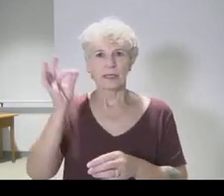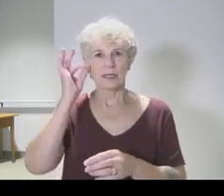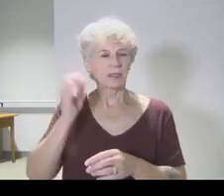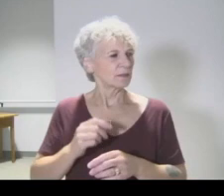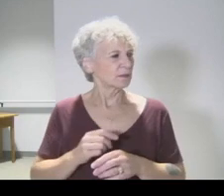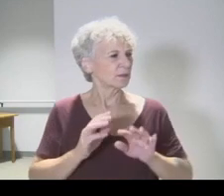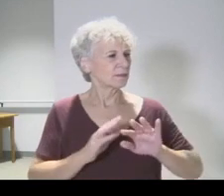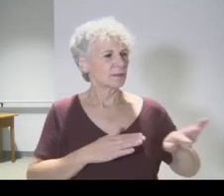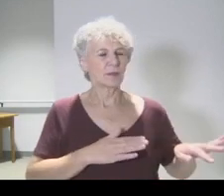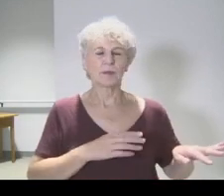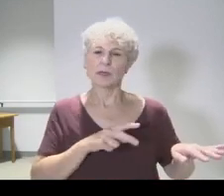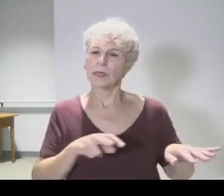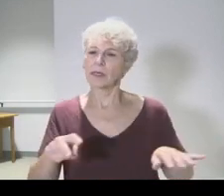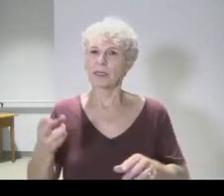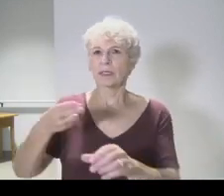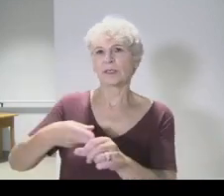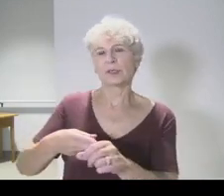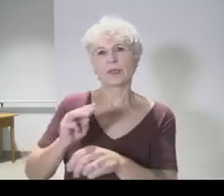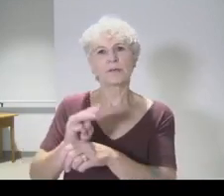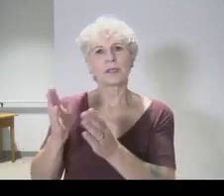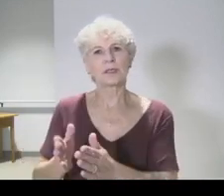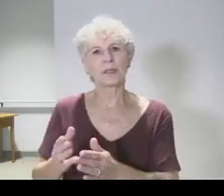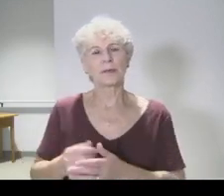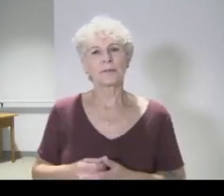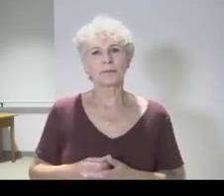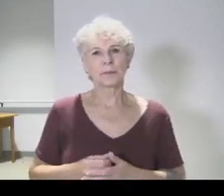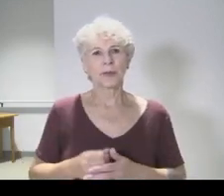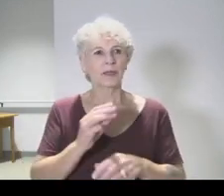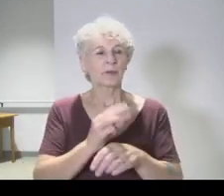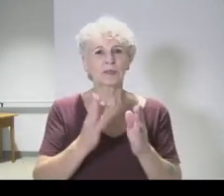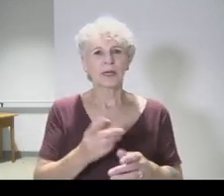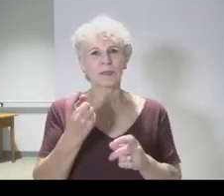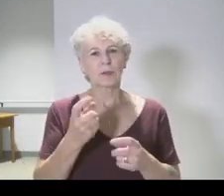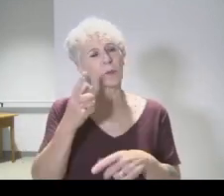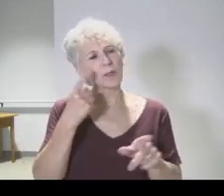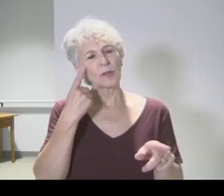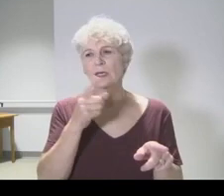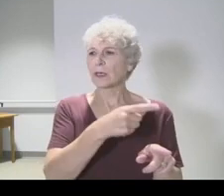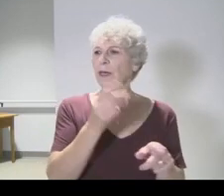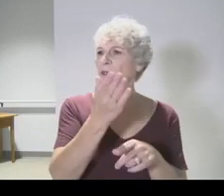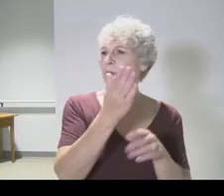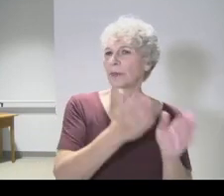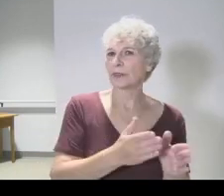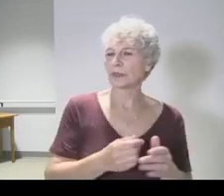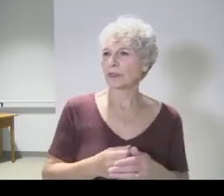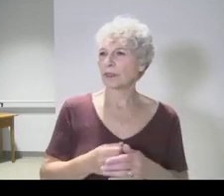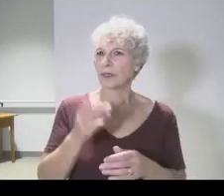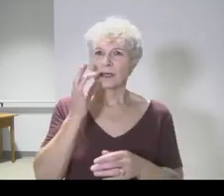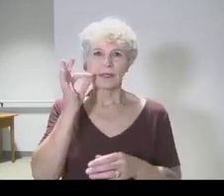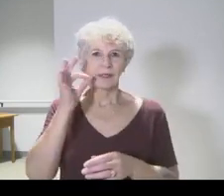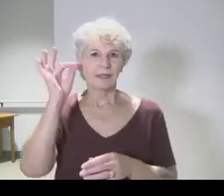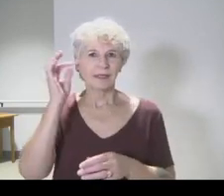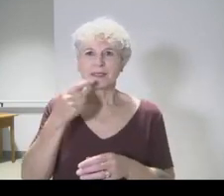missionary friend. "Well, what did you think of the preacher?" the missionary asked. "All the time he was talking,"